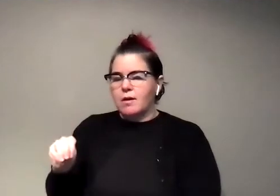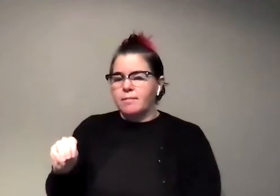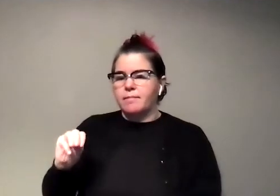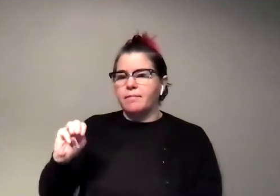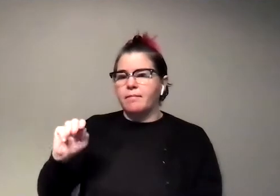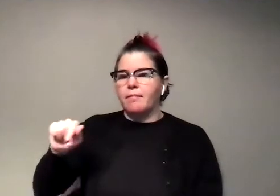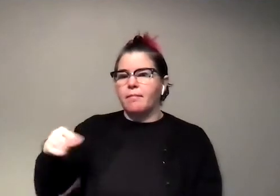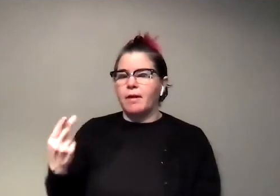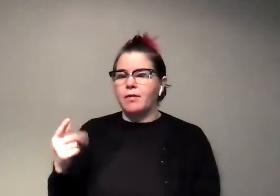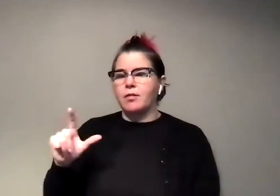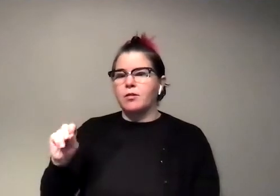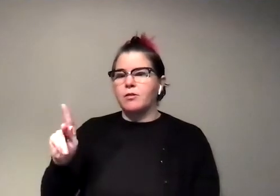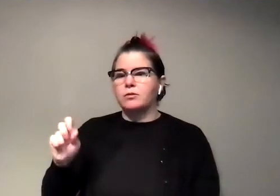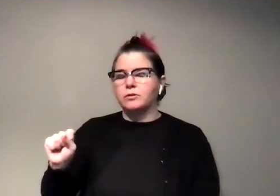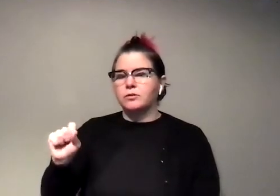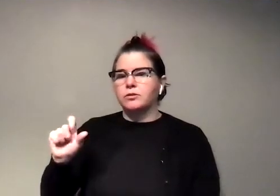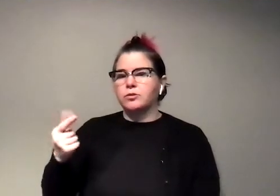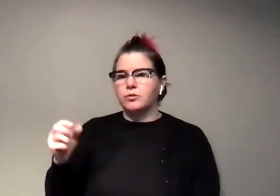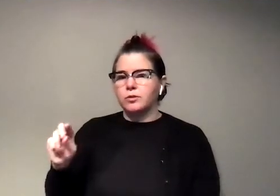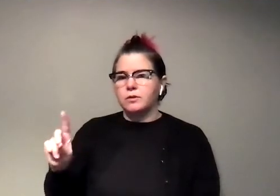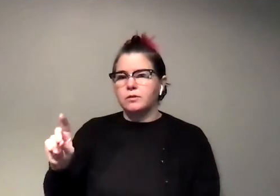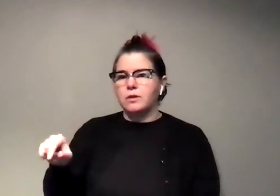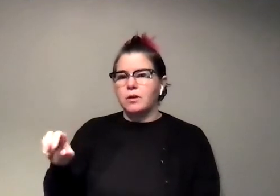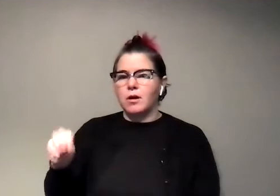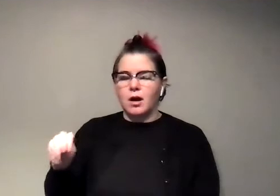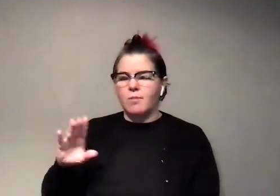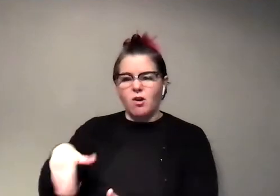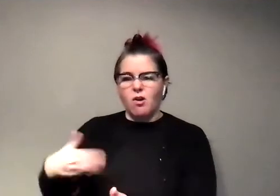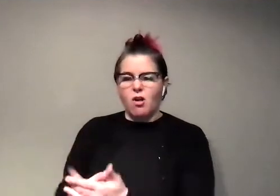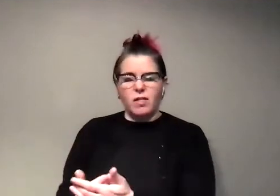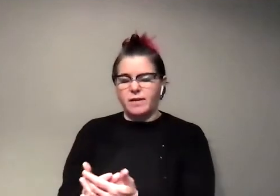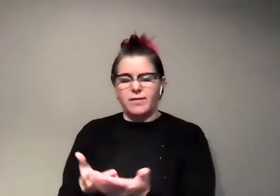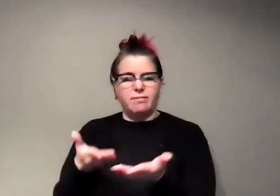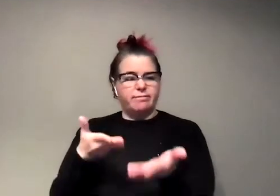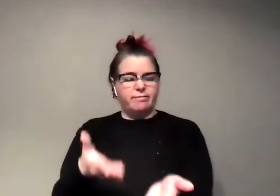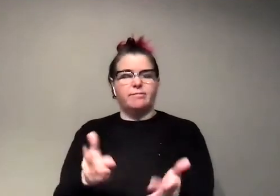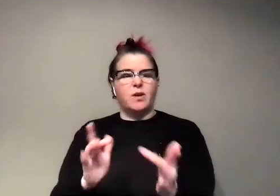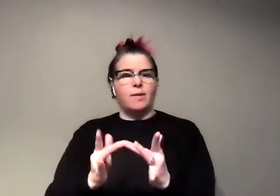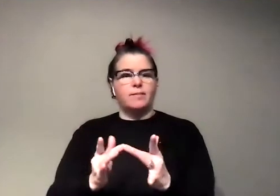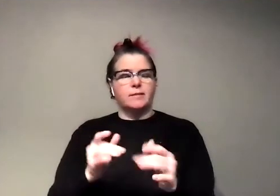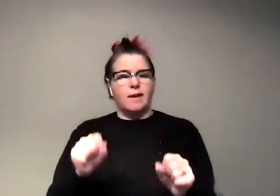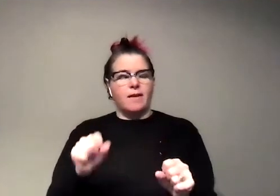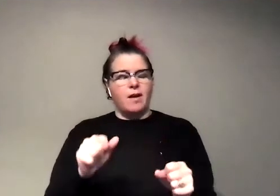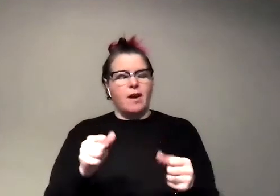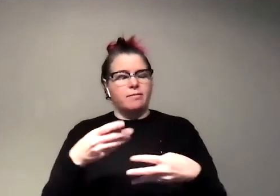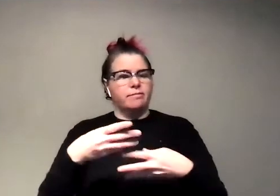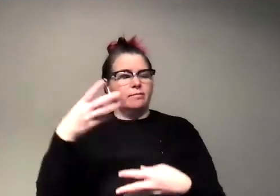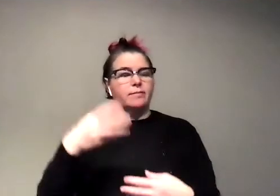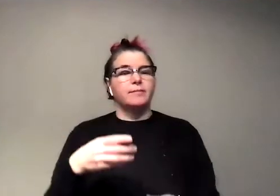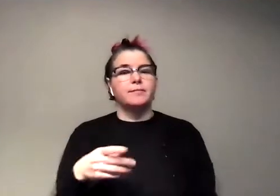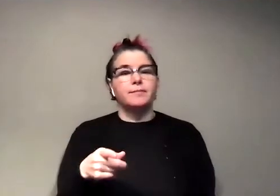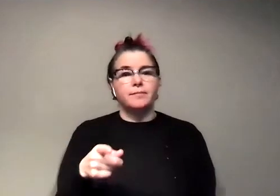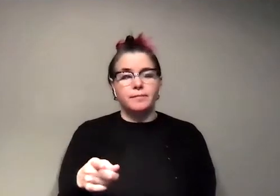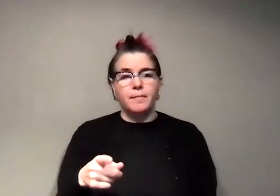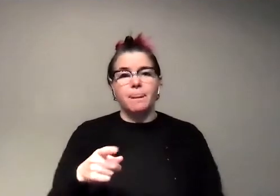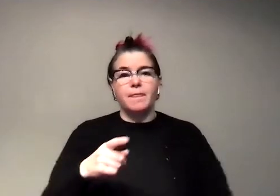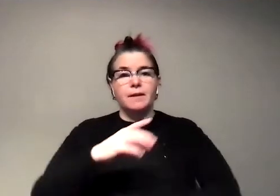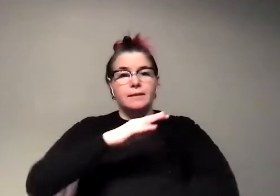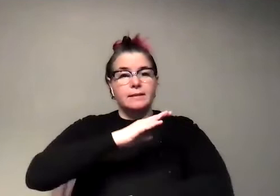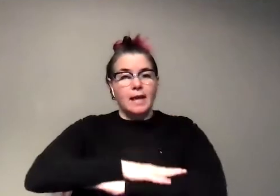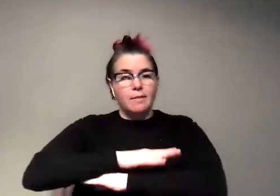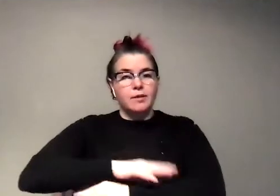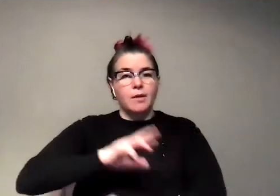all of that is at my website. If you're into tabletop RPGs, I